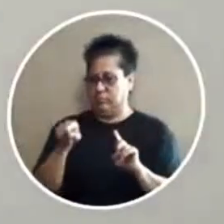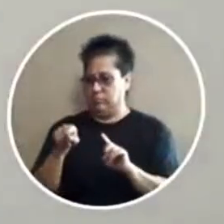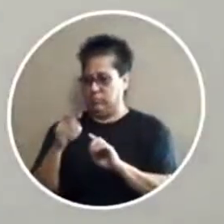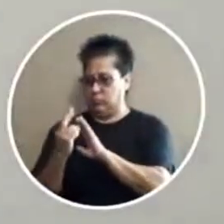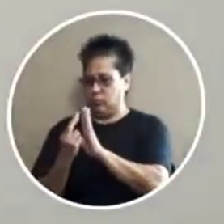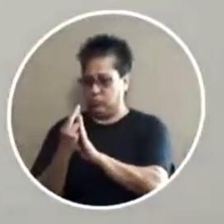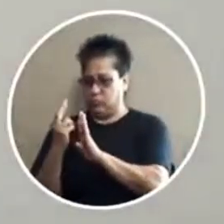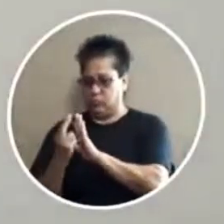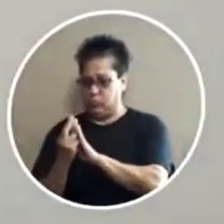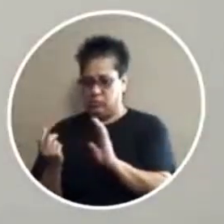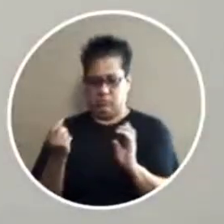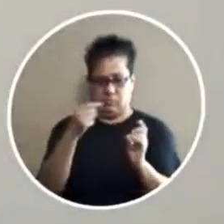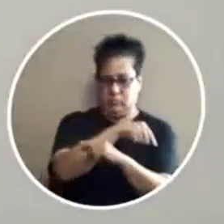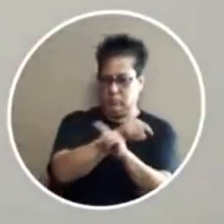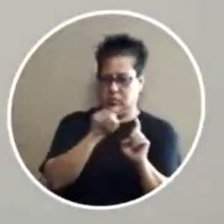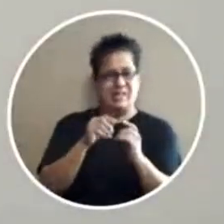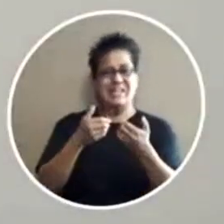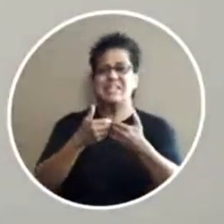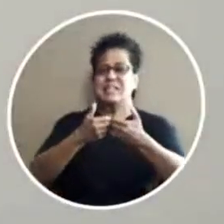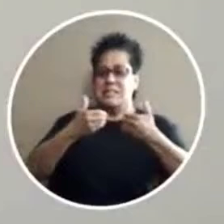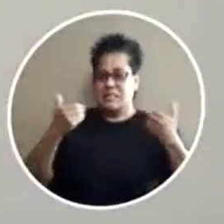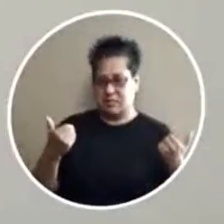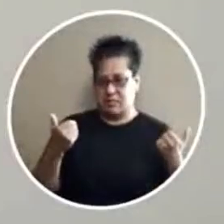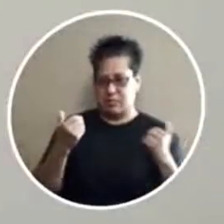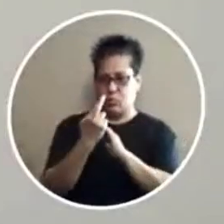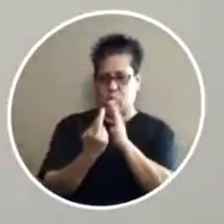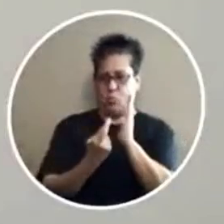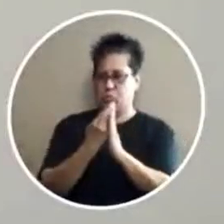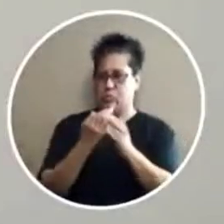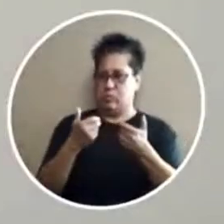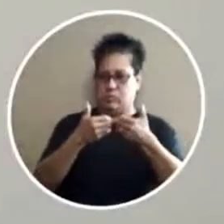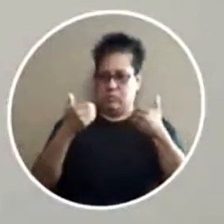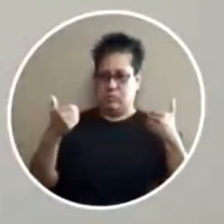is a bifurcated, separated priority.